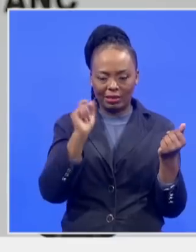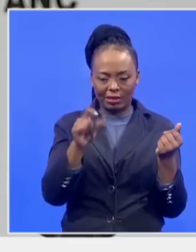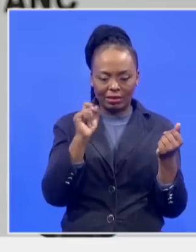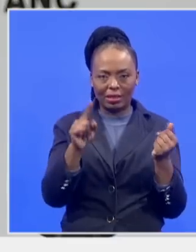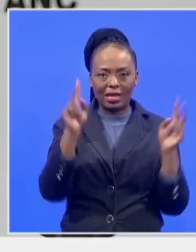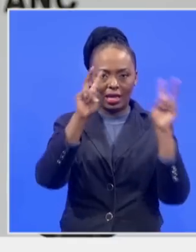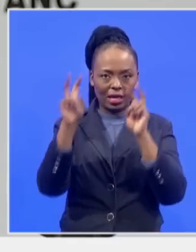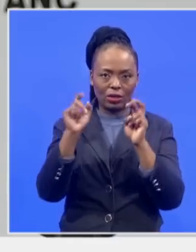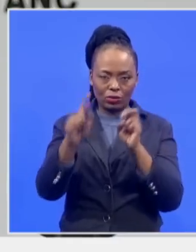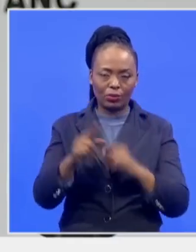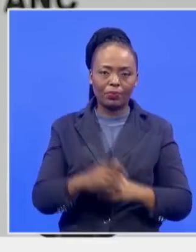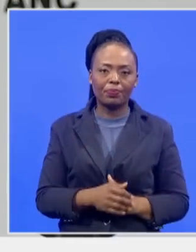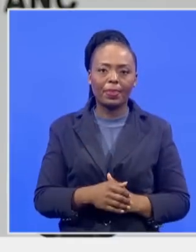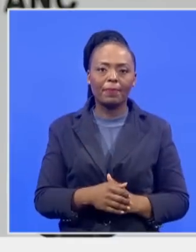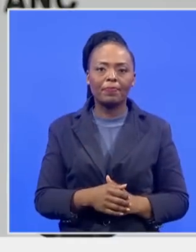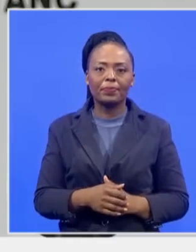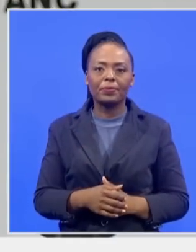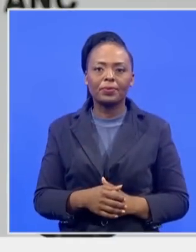the issues.